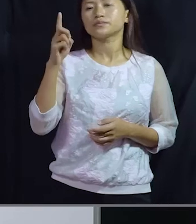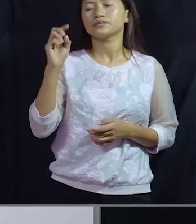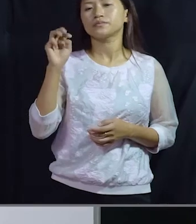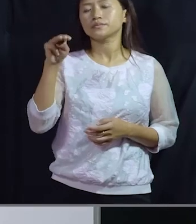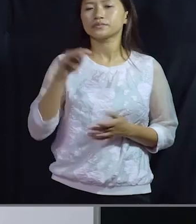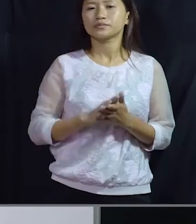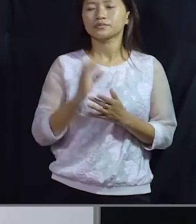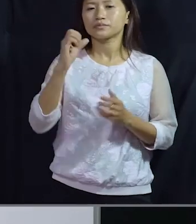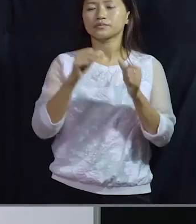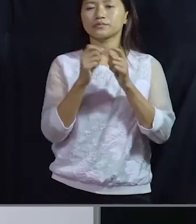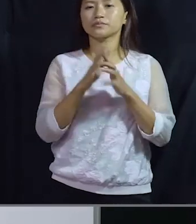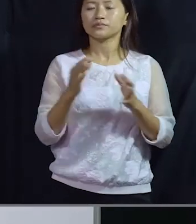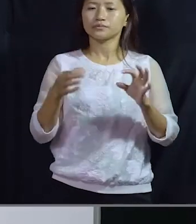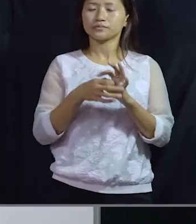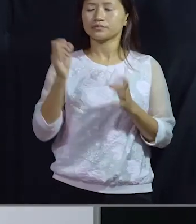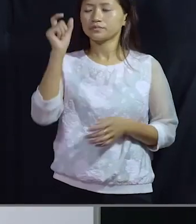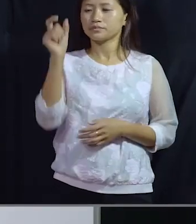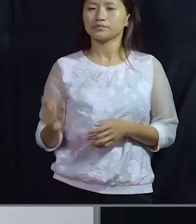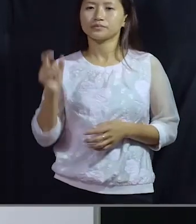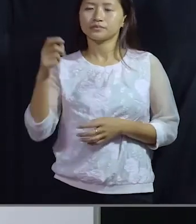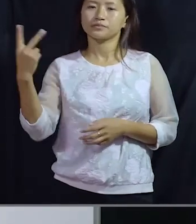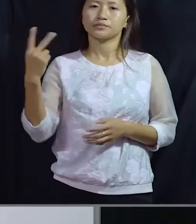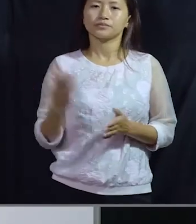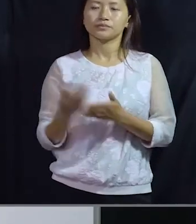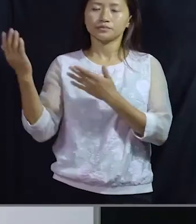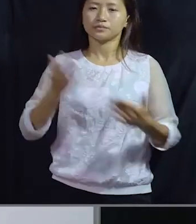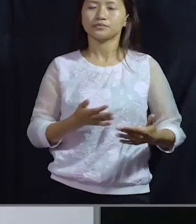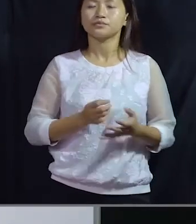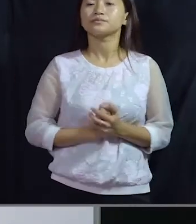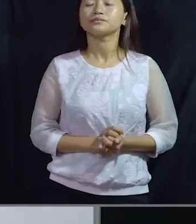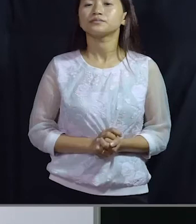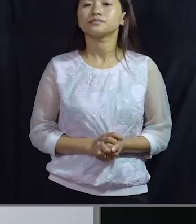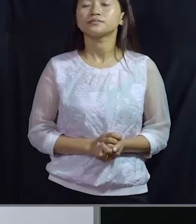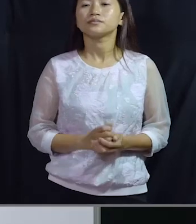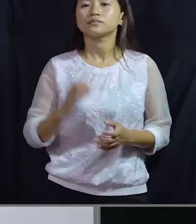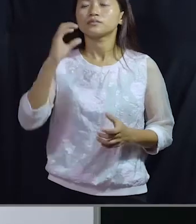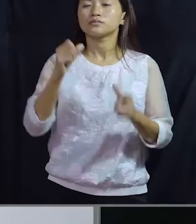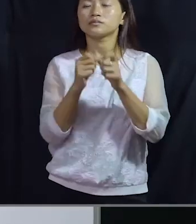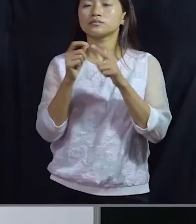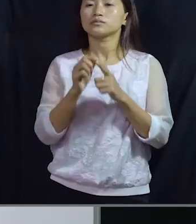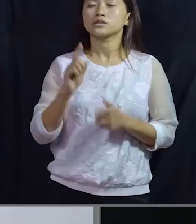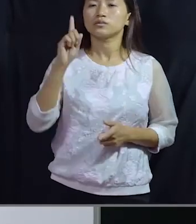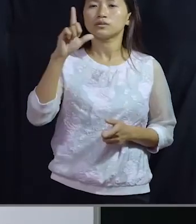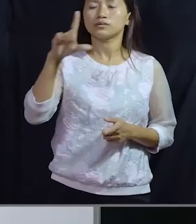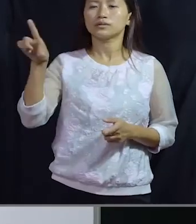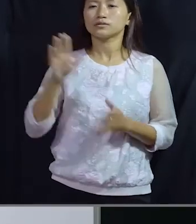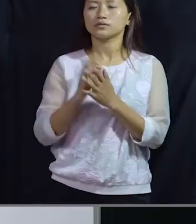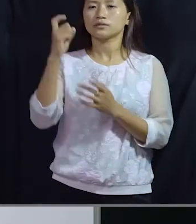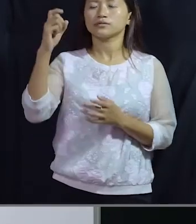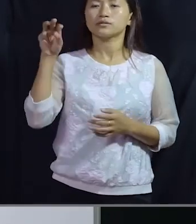Capitals of partners that has been brought down from capital accounts are